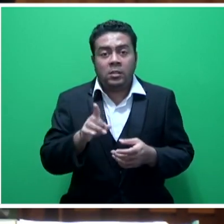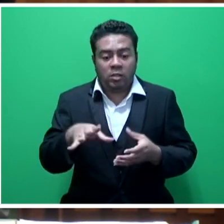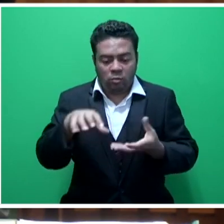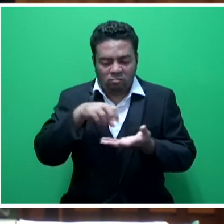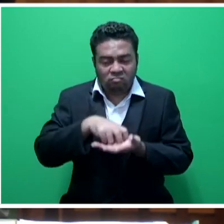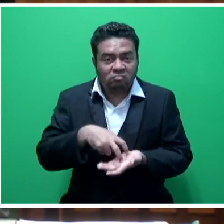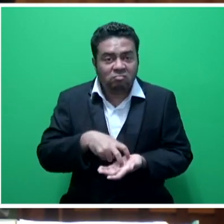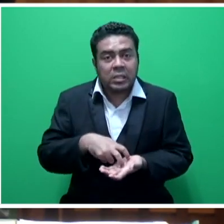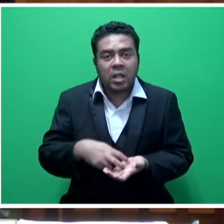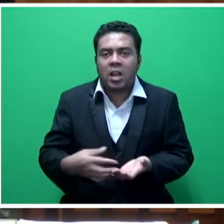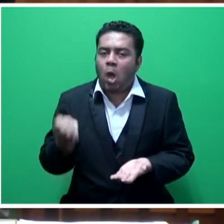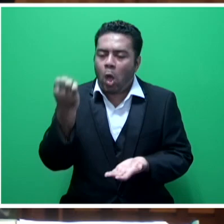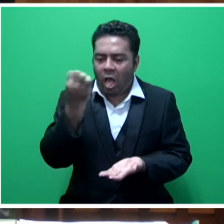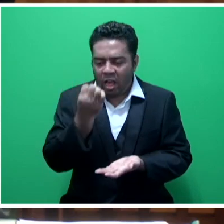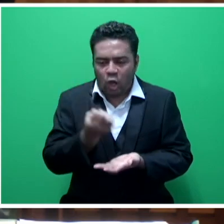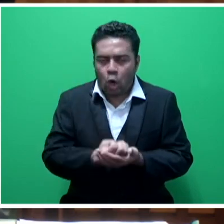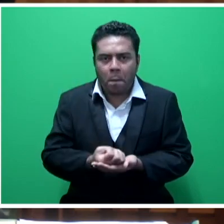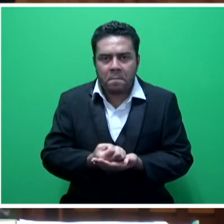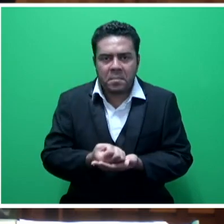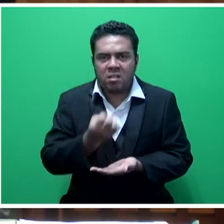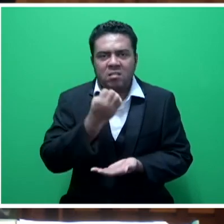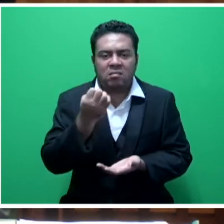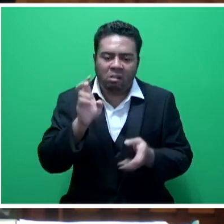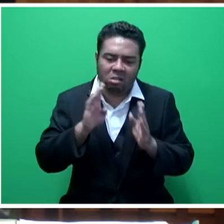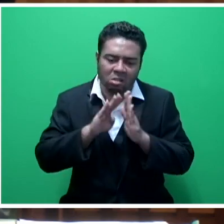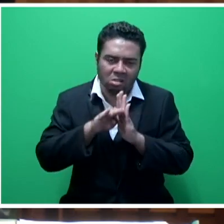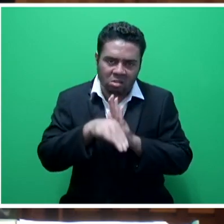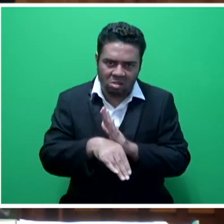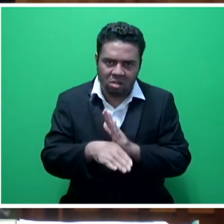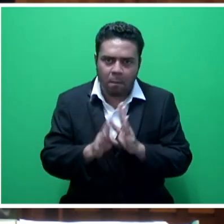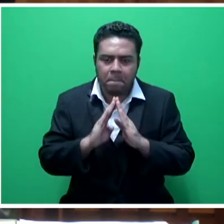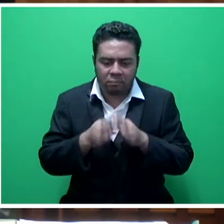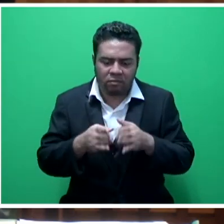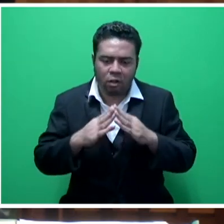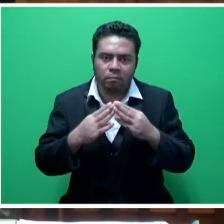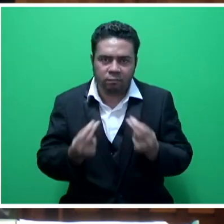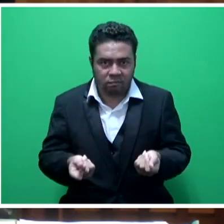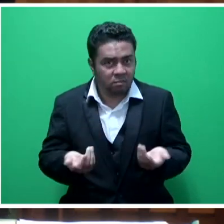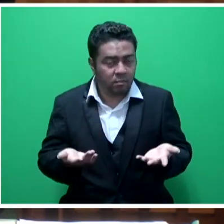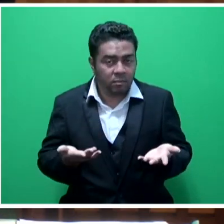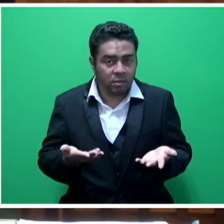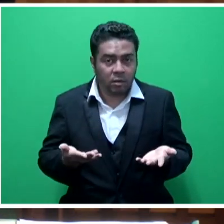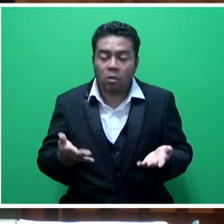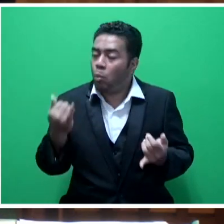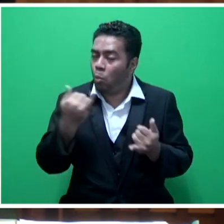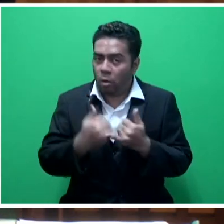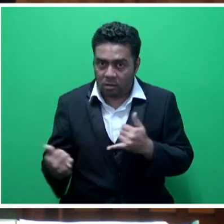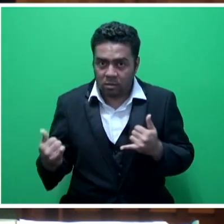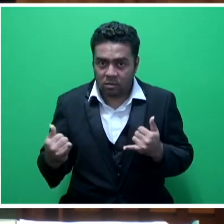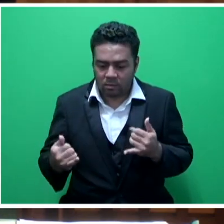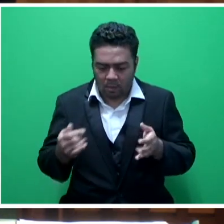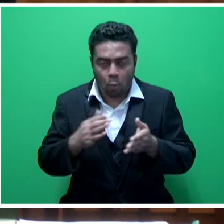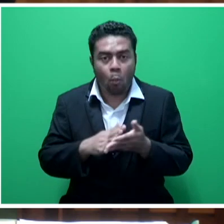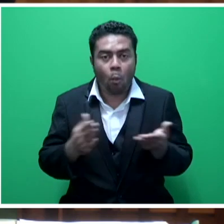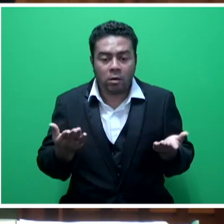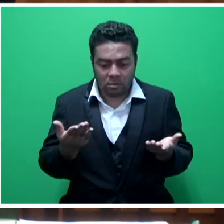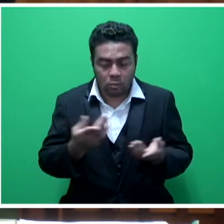ourselves in economic purgatory and leave our children in an economic worse position than what we